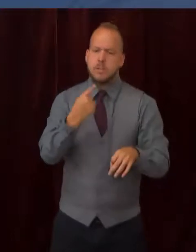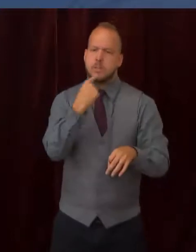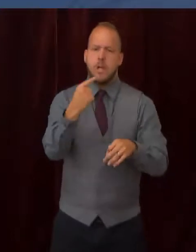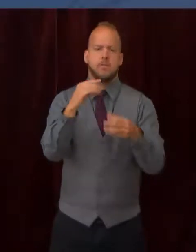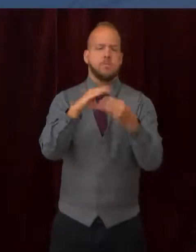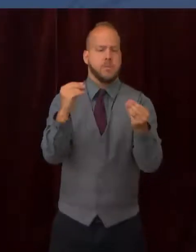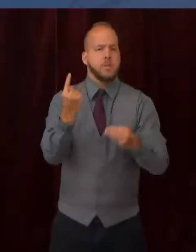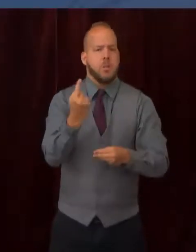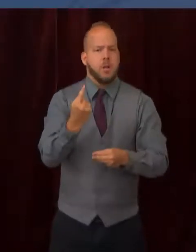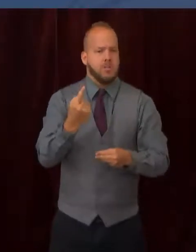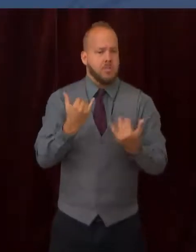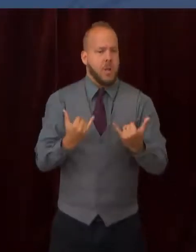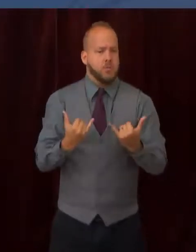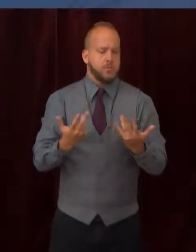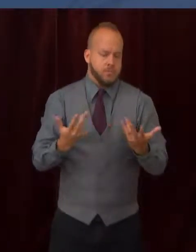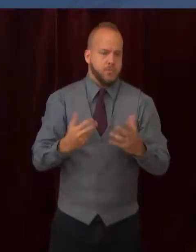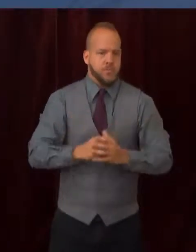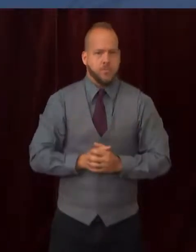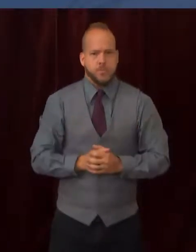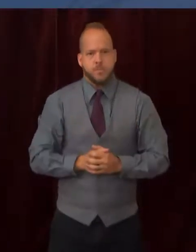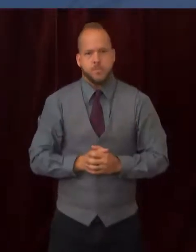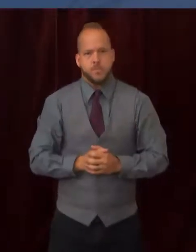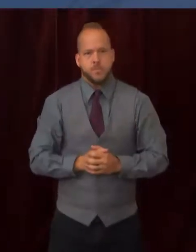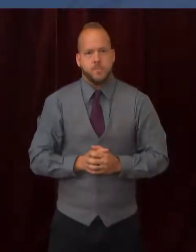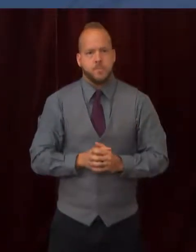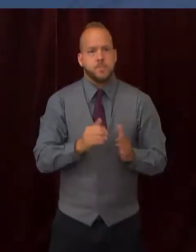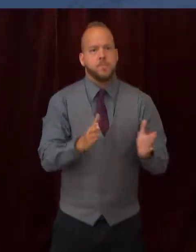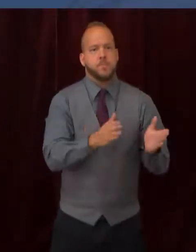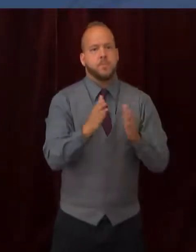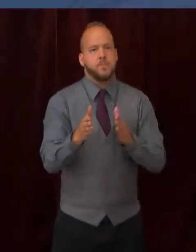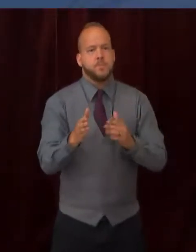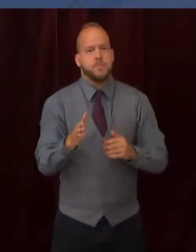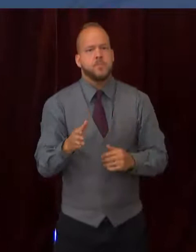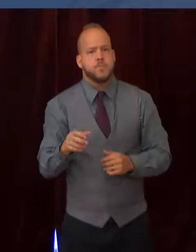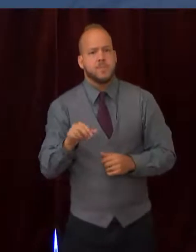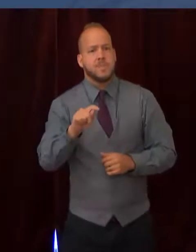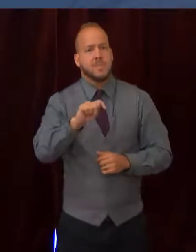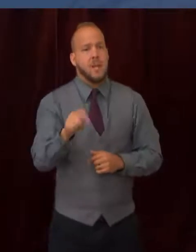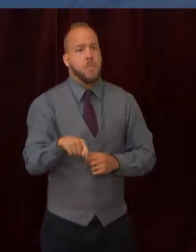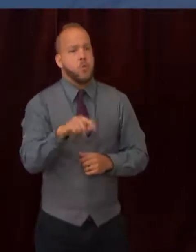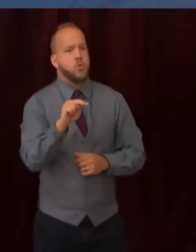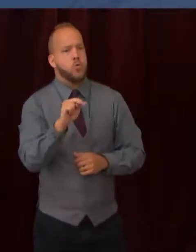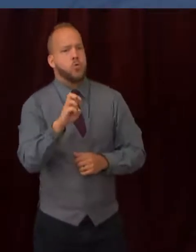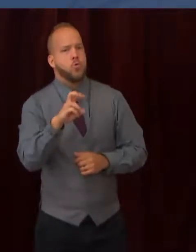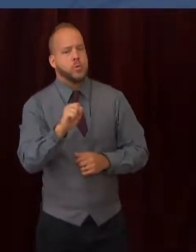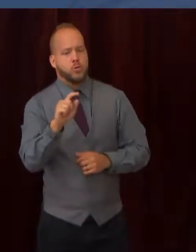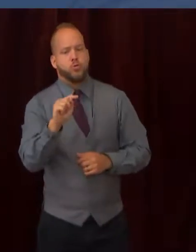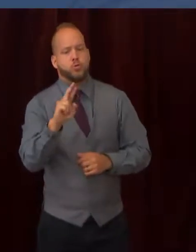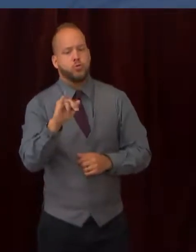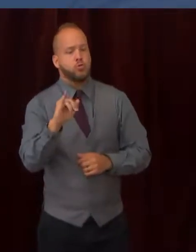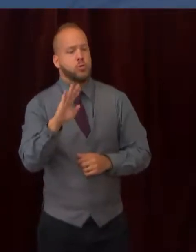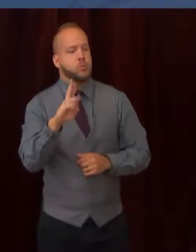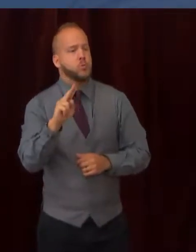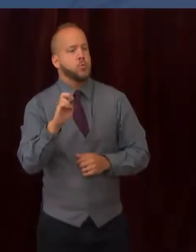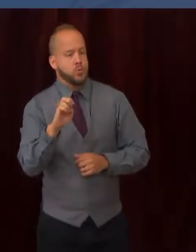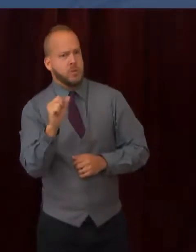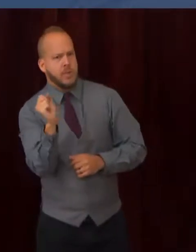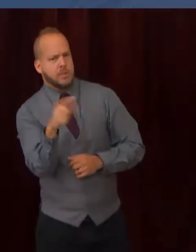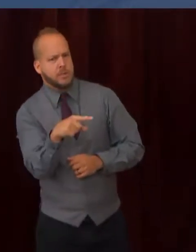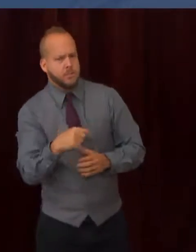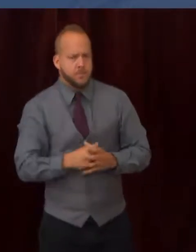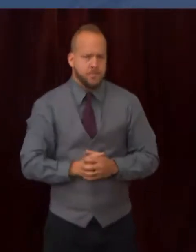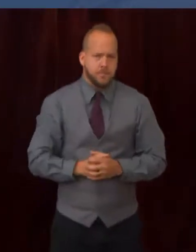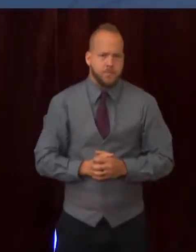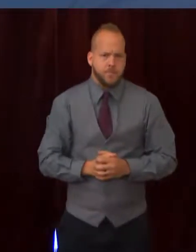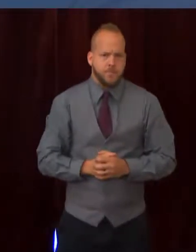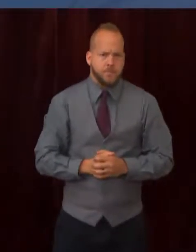Governor, I was wondering what your thoughts are on what the congressional response should be to all